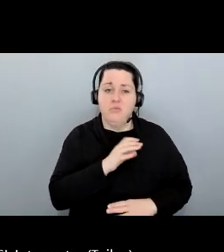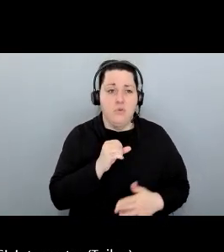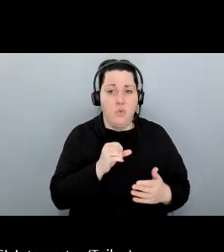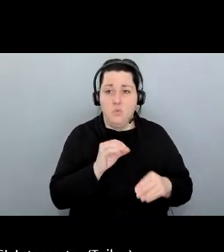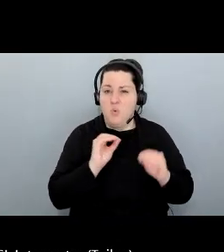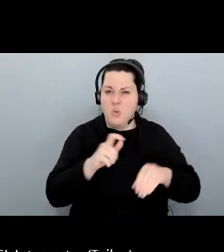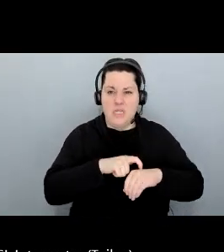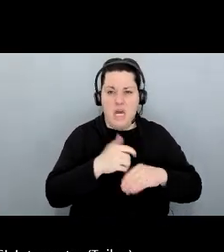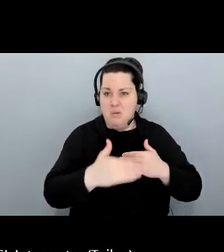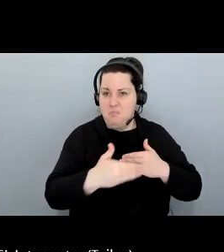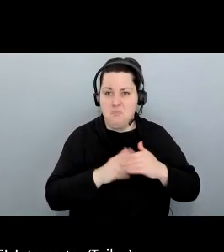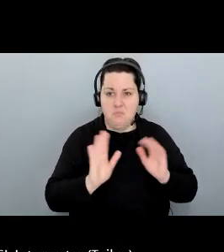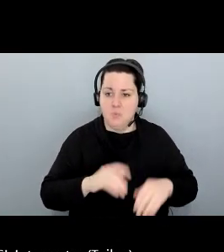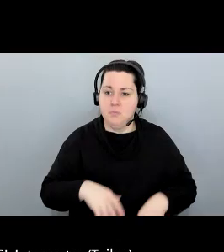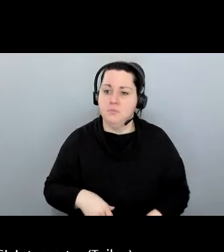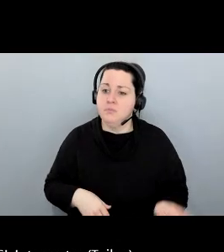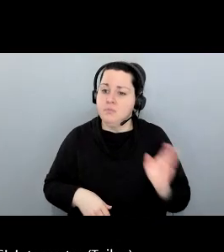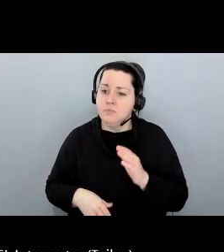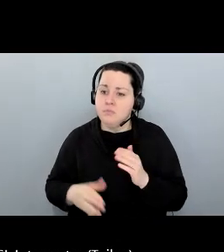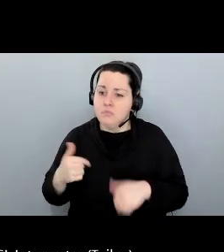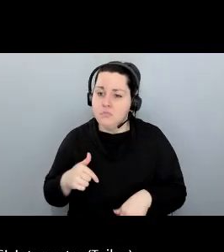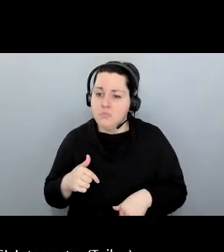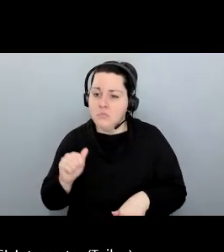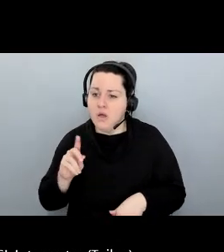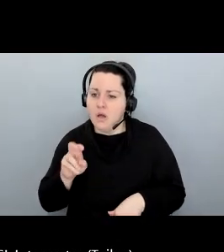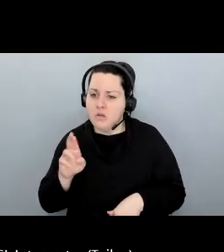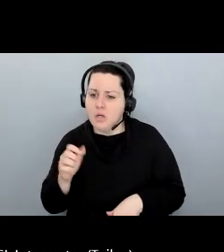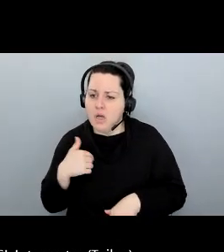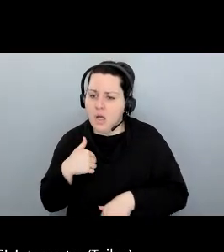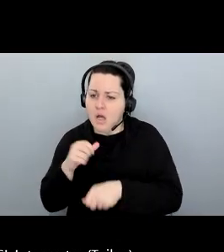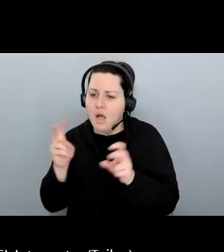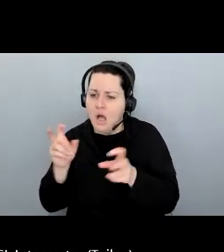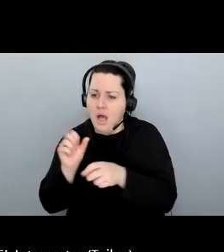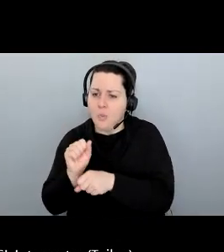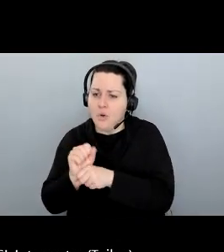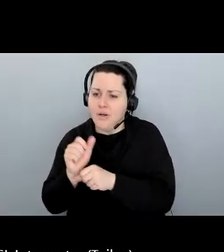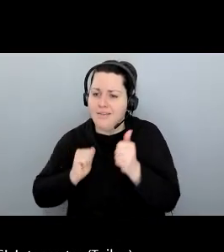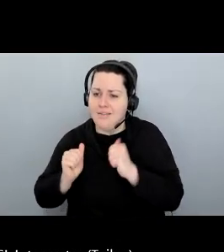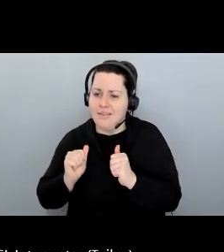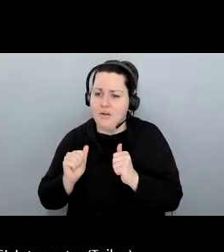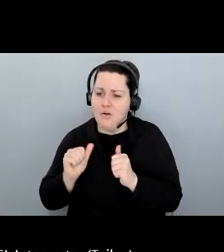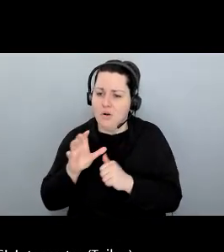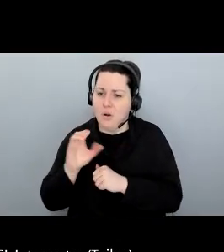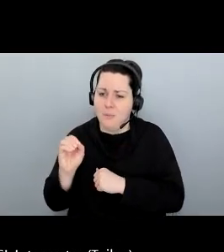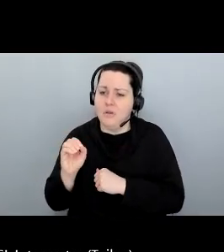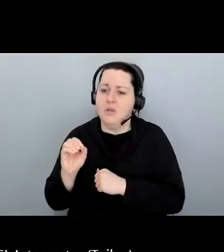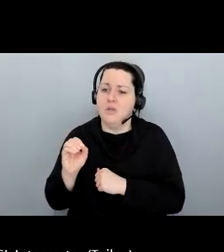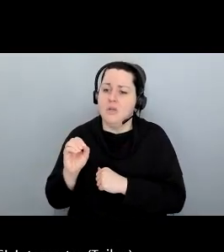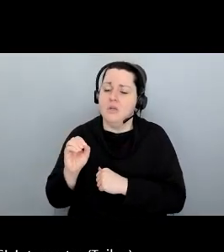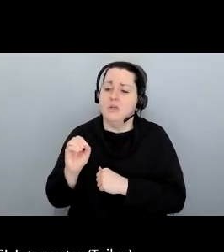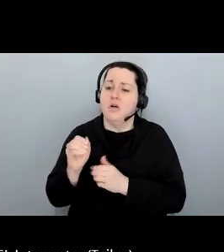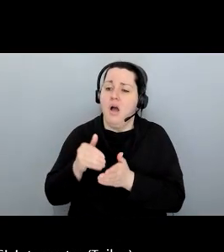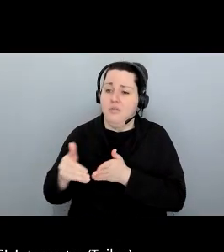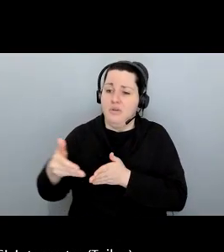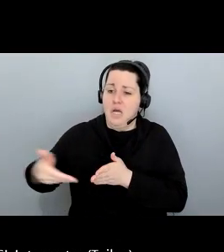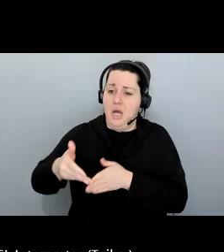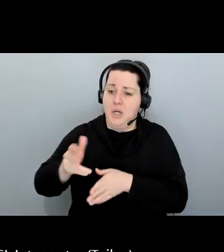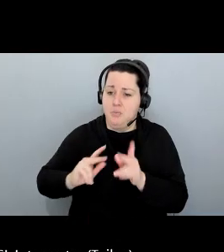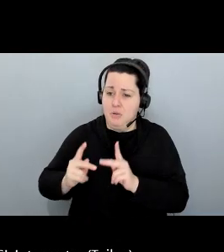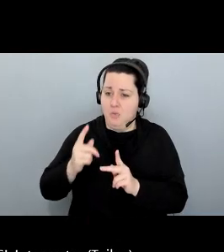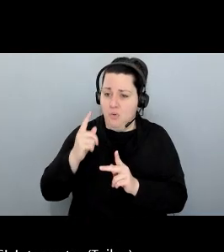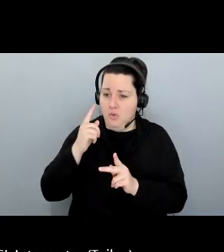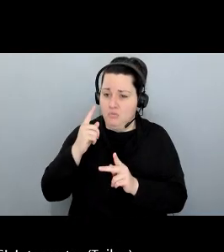all. Next from Andre, I work in a theater company where we often employ people for the